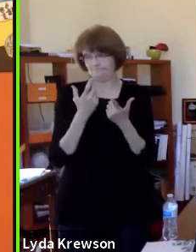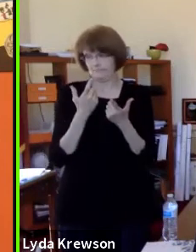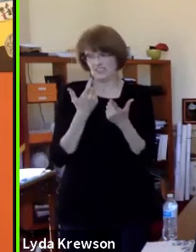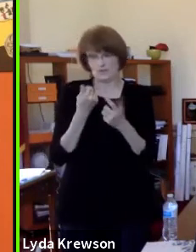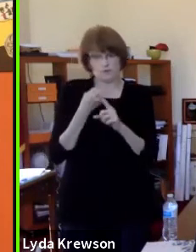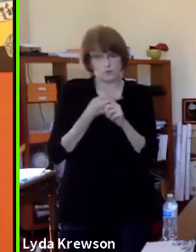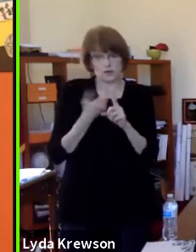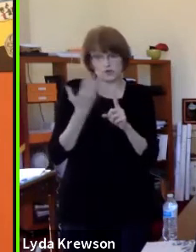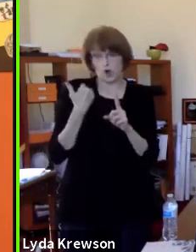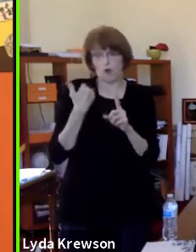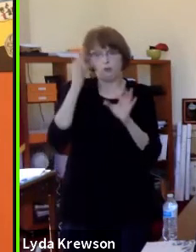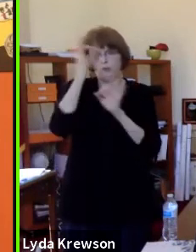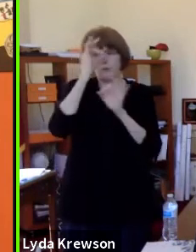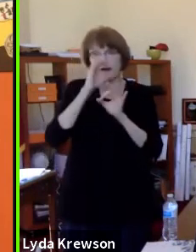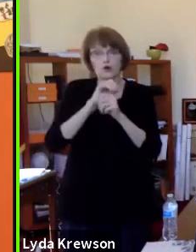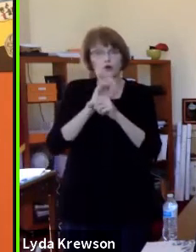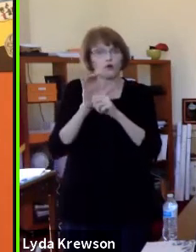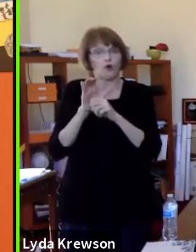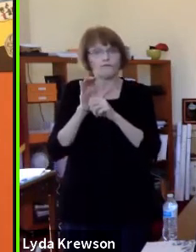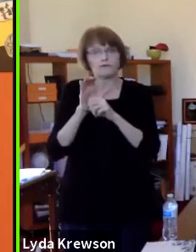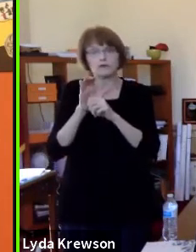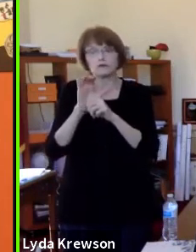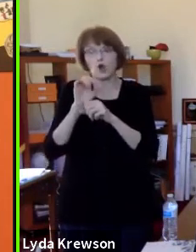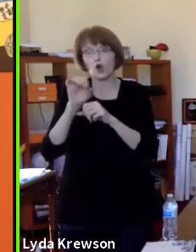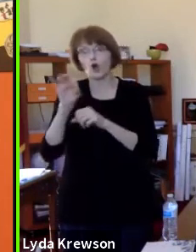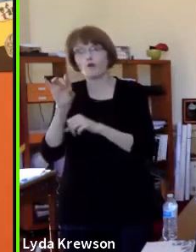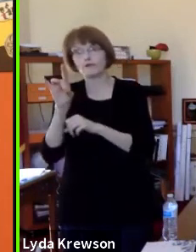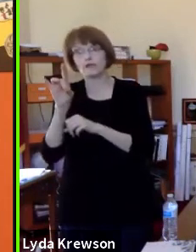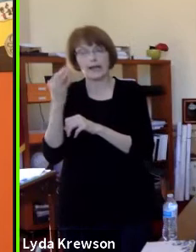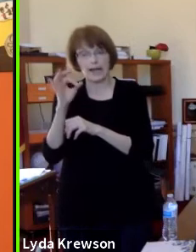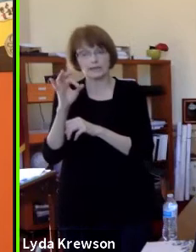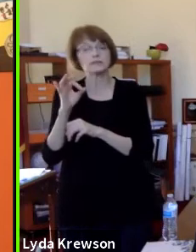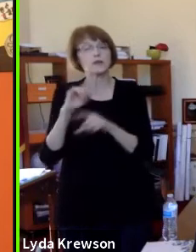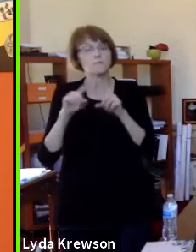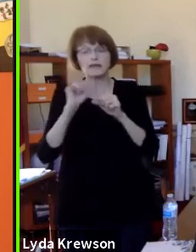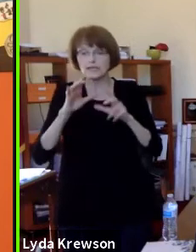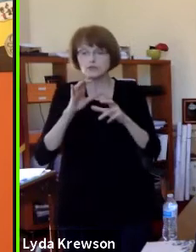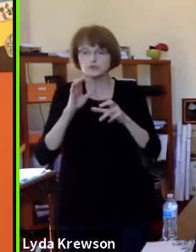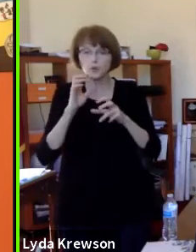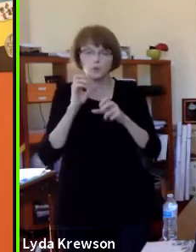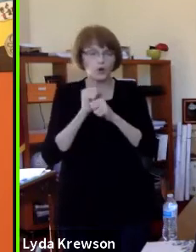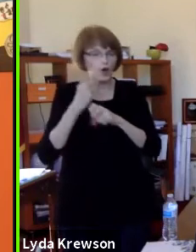months ago. And so they're working really hard and as fast as they can to come up with medicine.